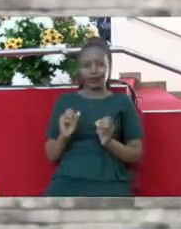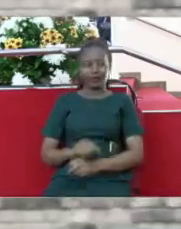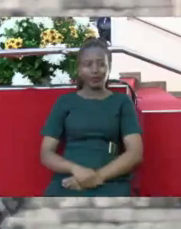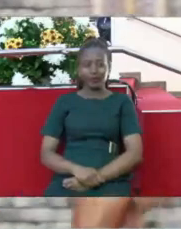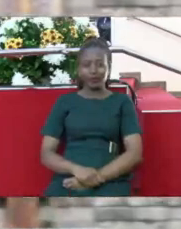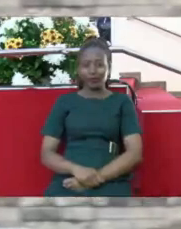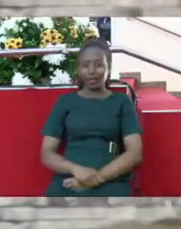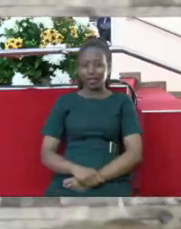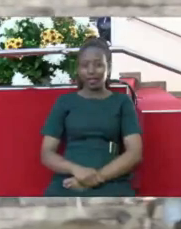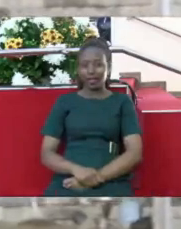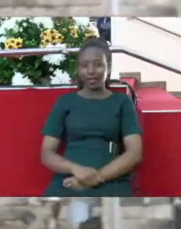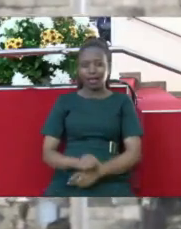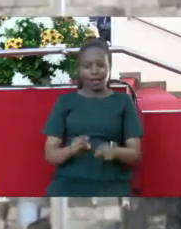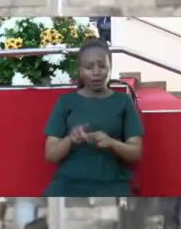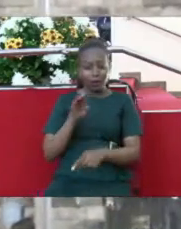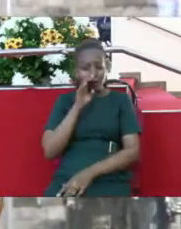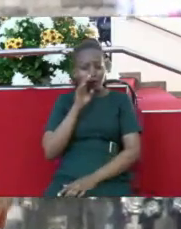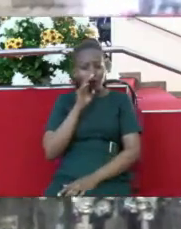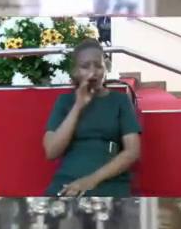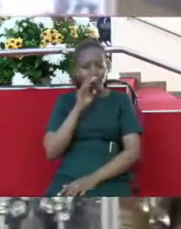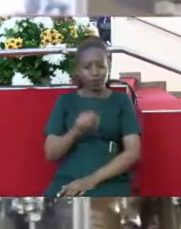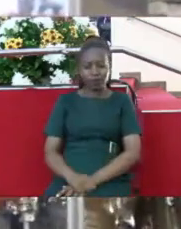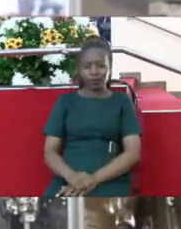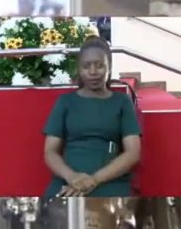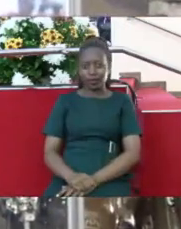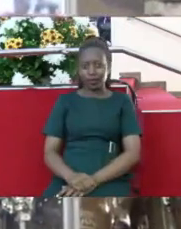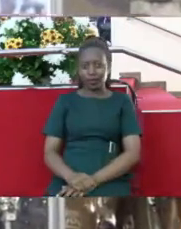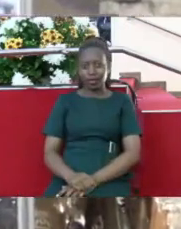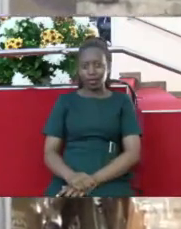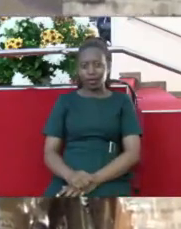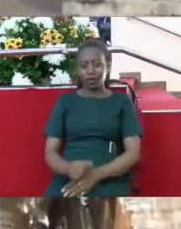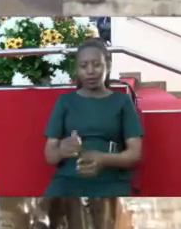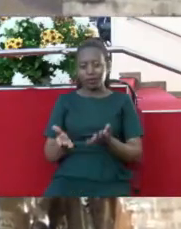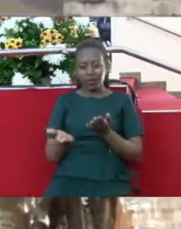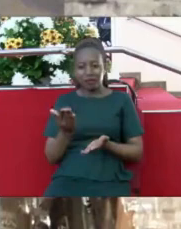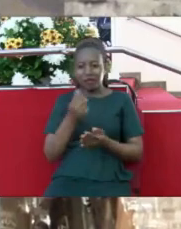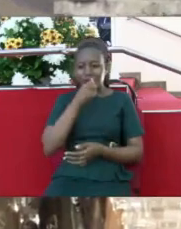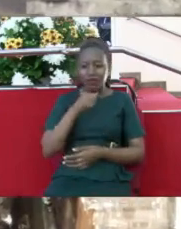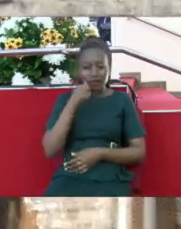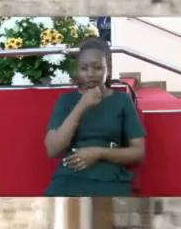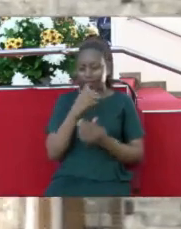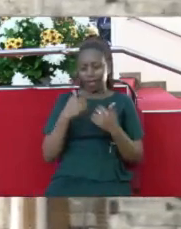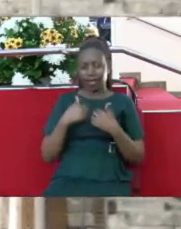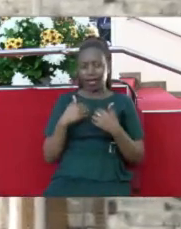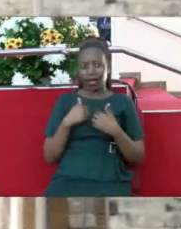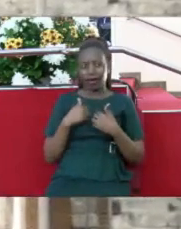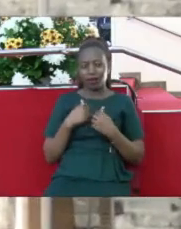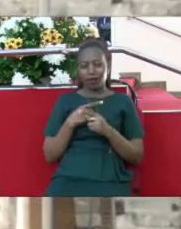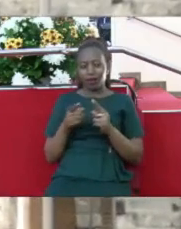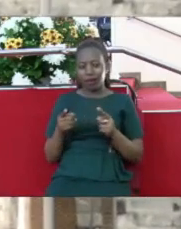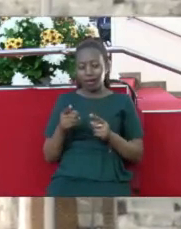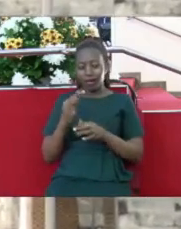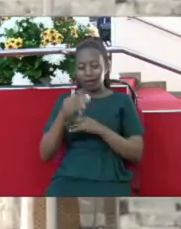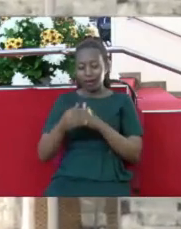about backbiting? Na kusengenya watu. When you have a story that nobody else knows. Ukiwa na hadithi ambayo hakuna mtu mwingine anaijua. It is so sweet when you are